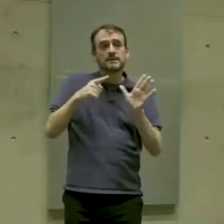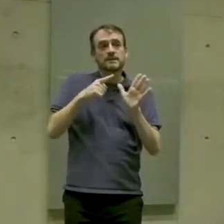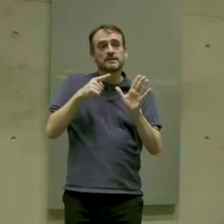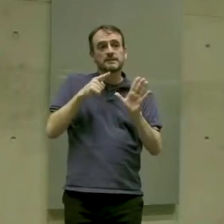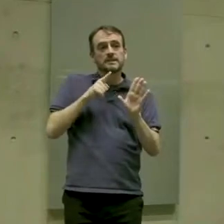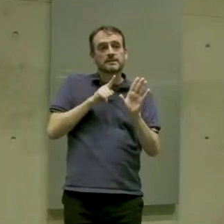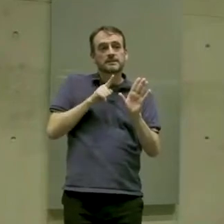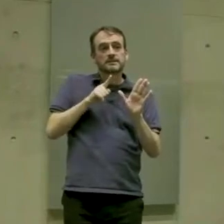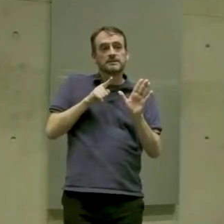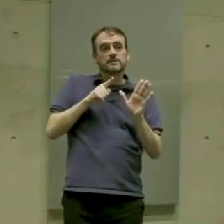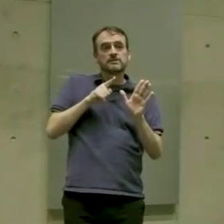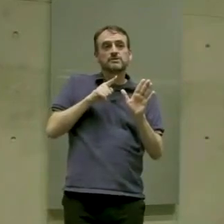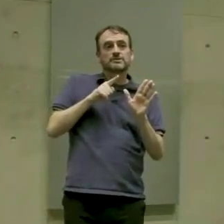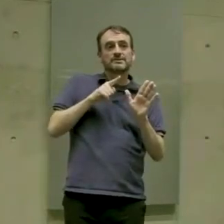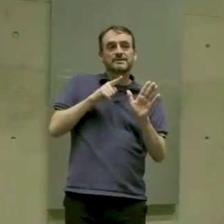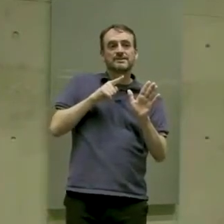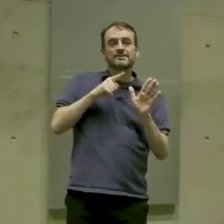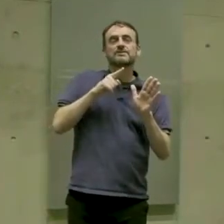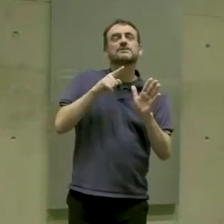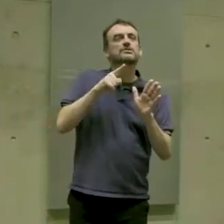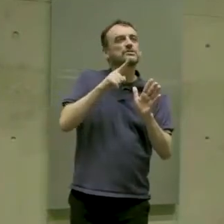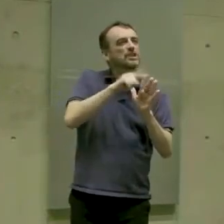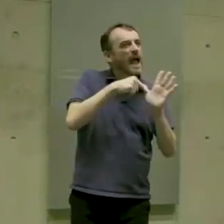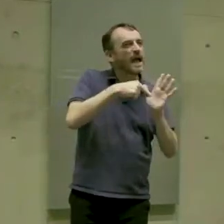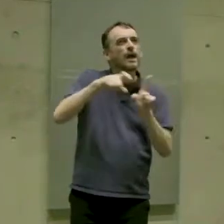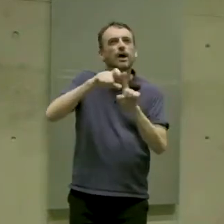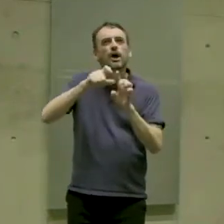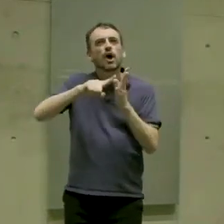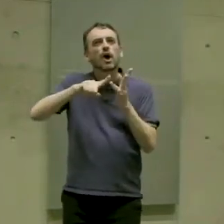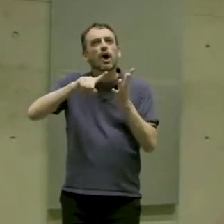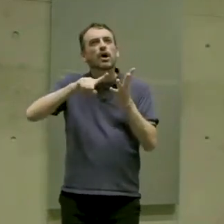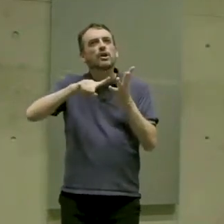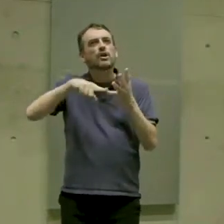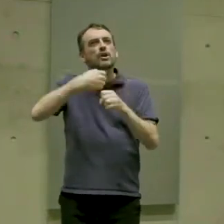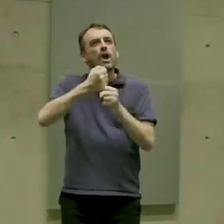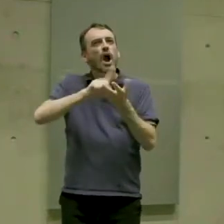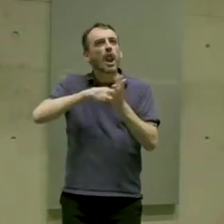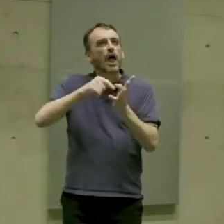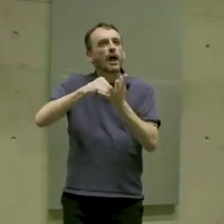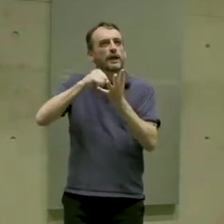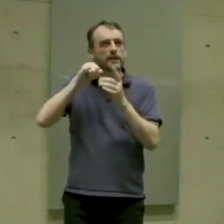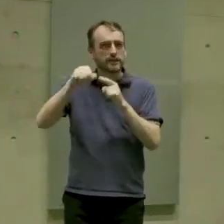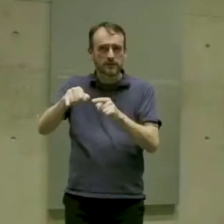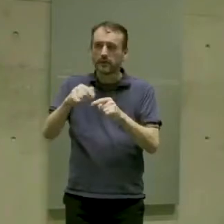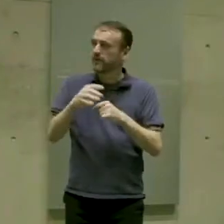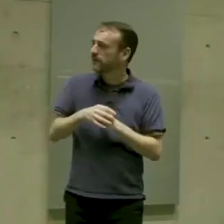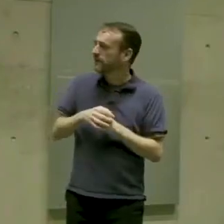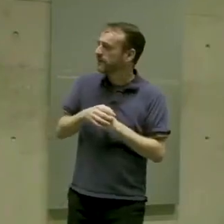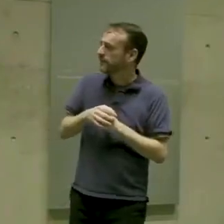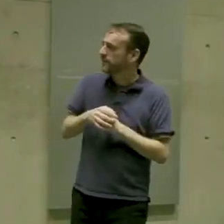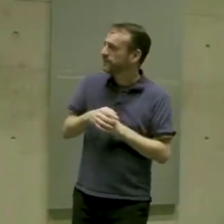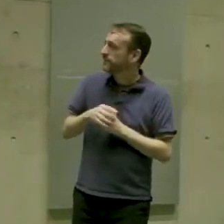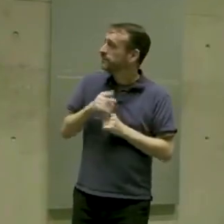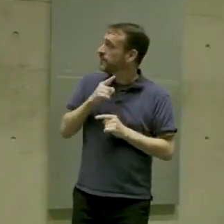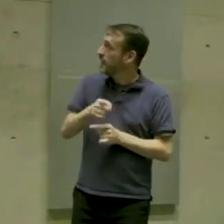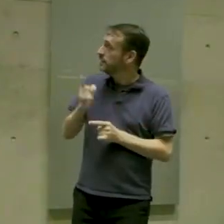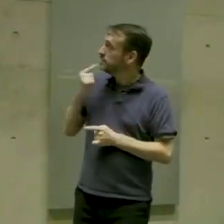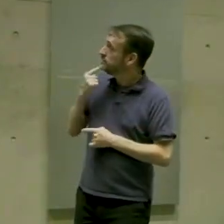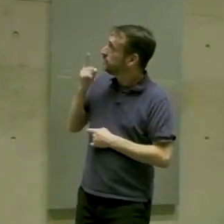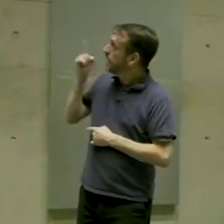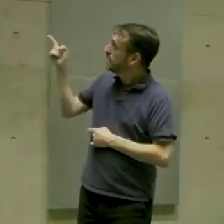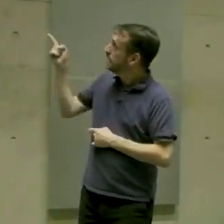and suddenly it all kind of fell into place. This is what she has to say about Colossal Cave Adventure by Will Cowper, the text adventure game.